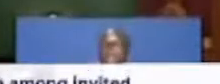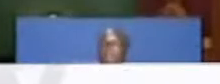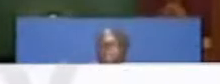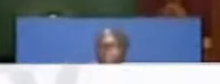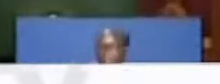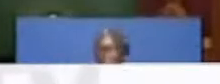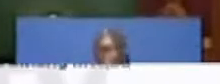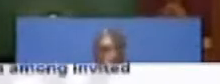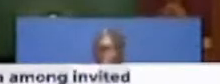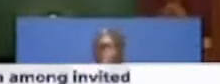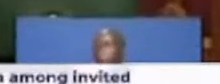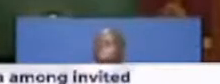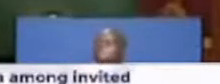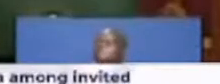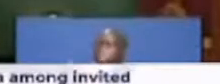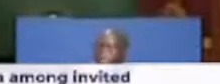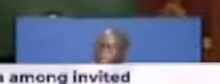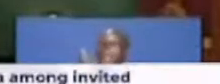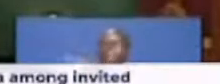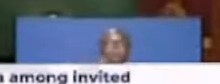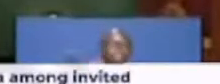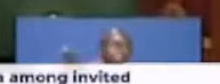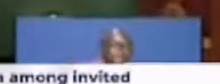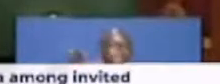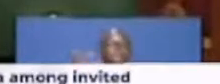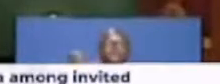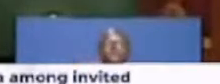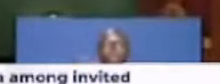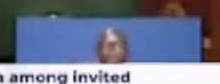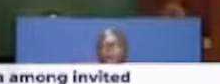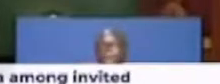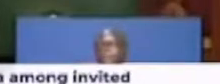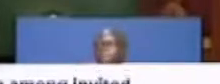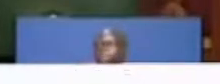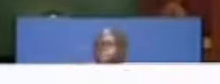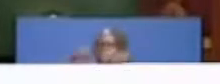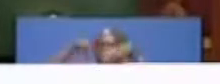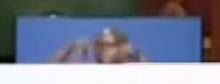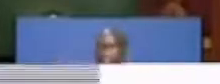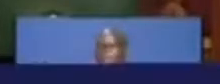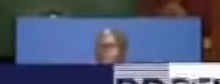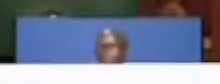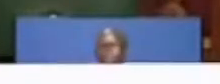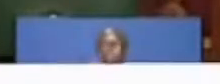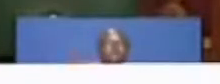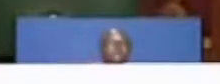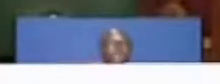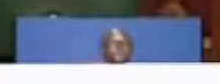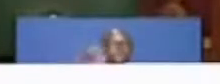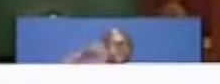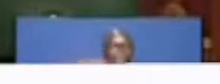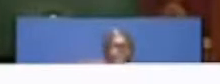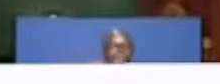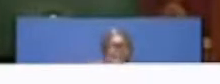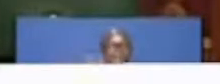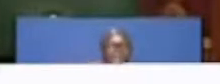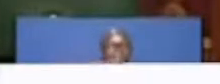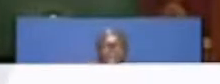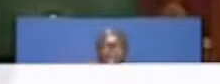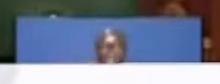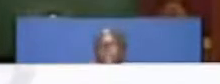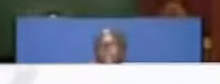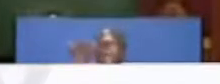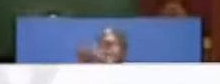It has fast-tracked the embeddedness of devolved functions in 8 years, and evidence abounds on